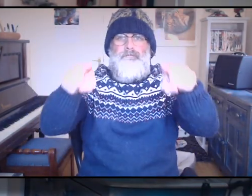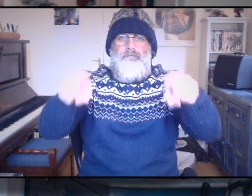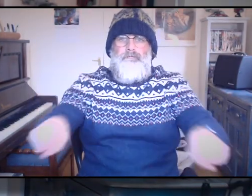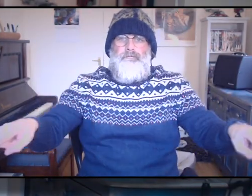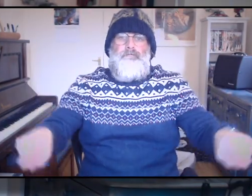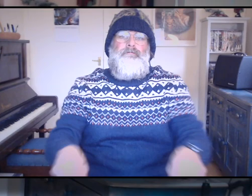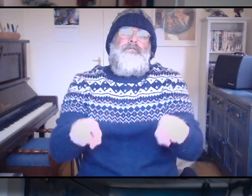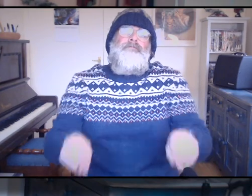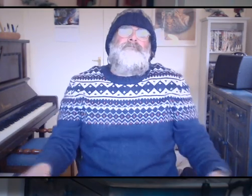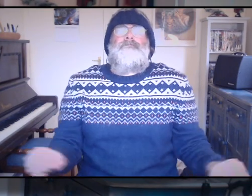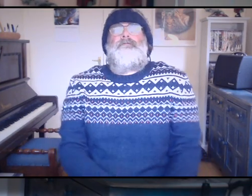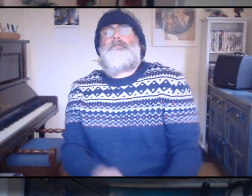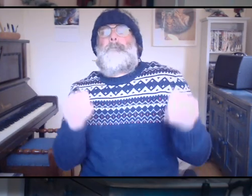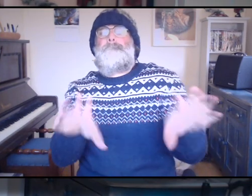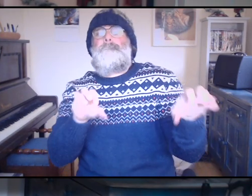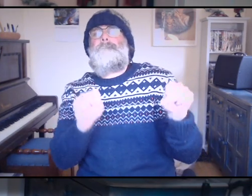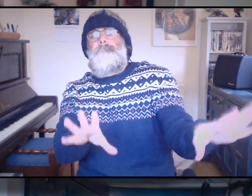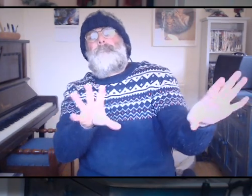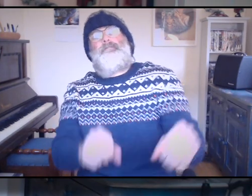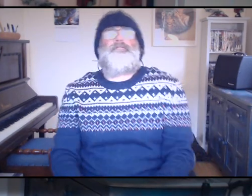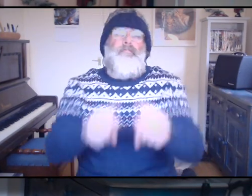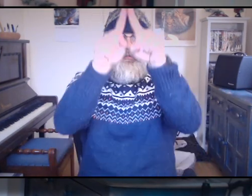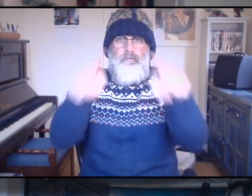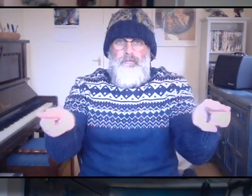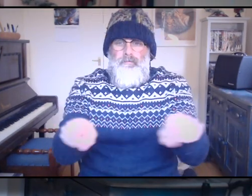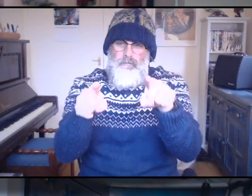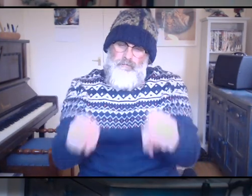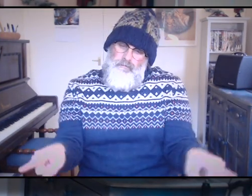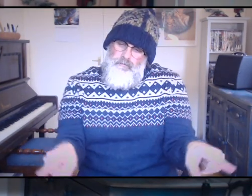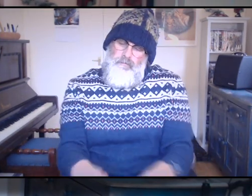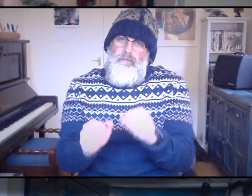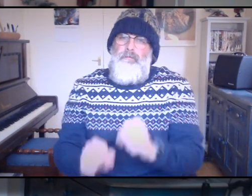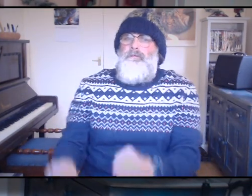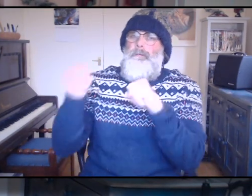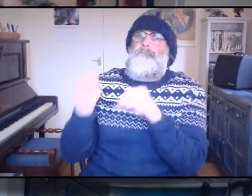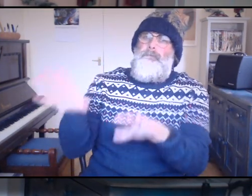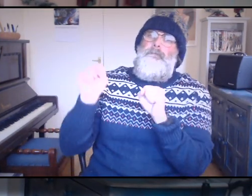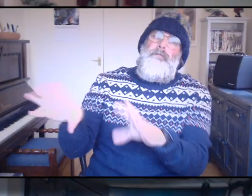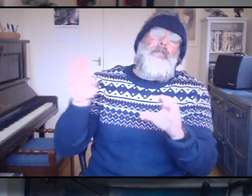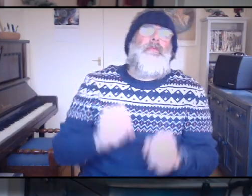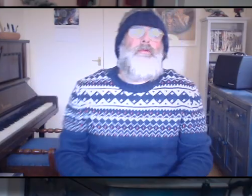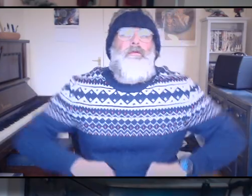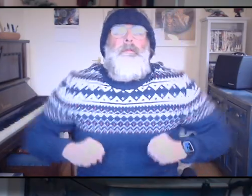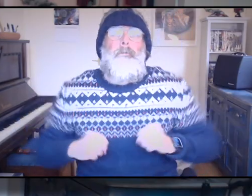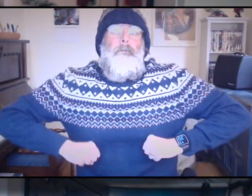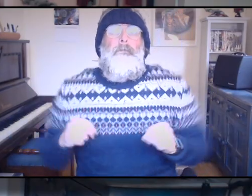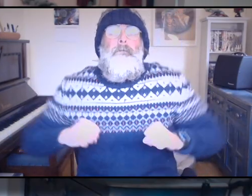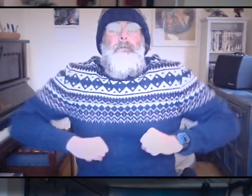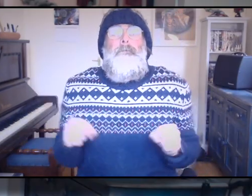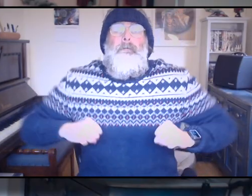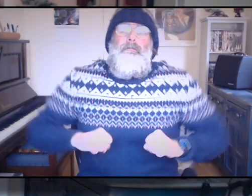putting tinsel on the tree, bling bling, tinsel on the tree, bling bling. Turkey is